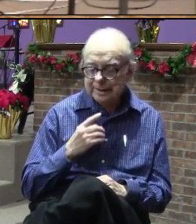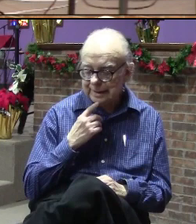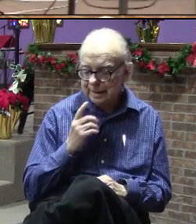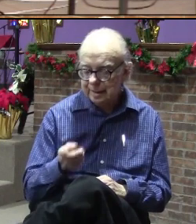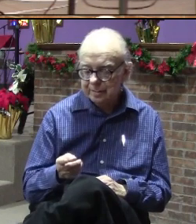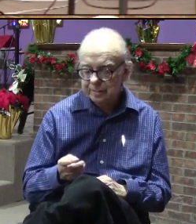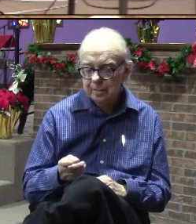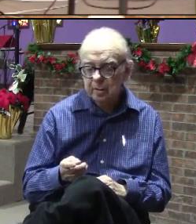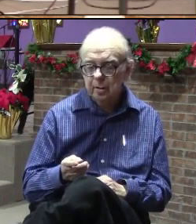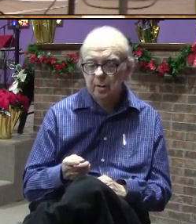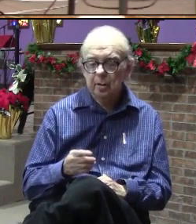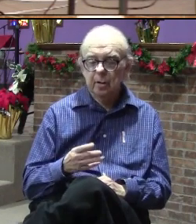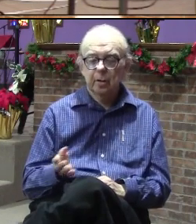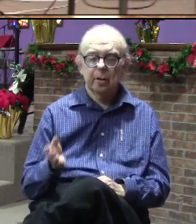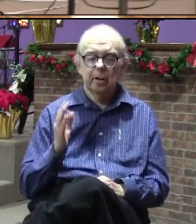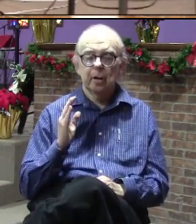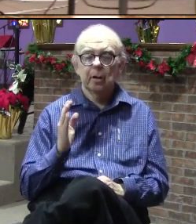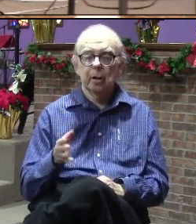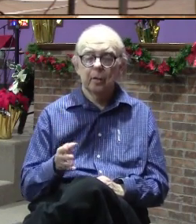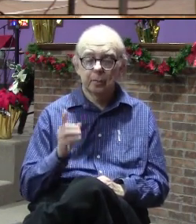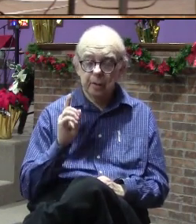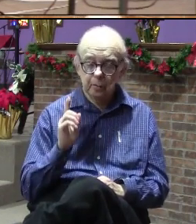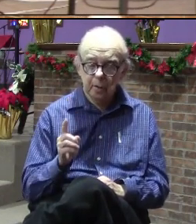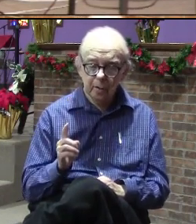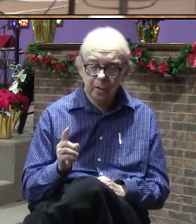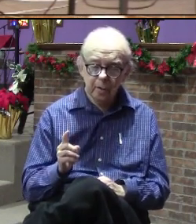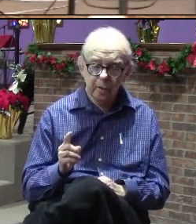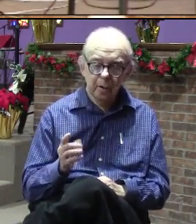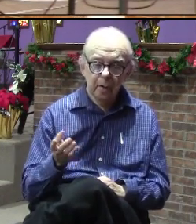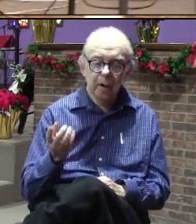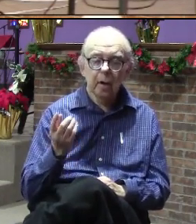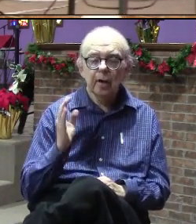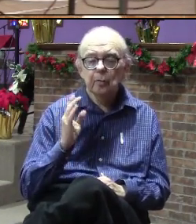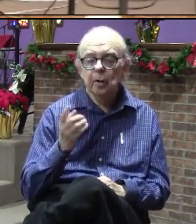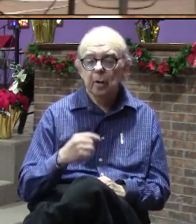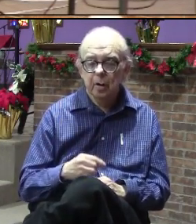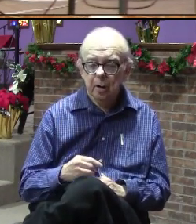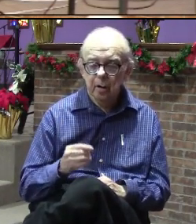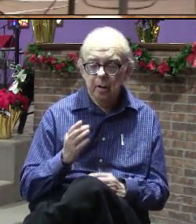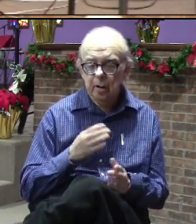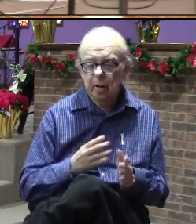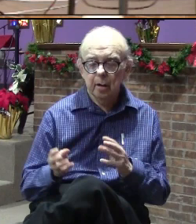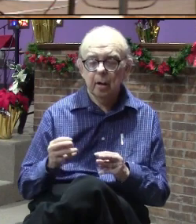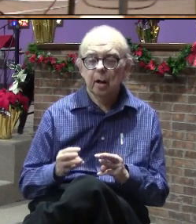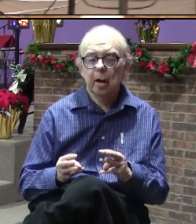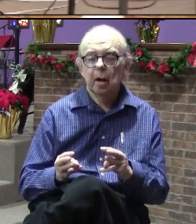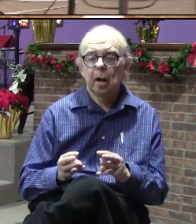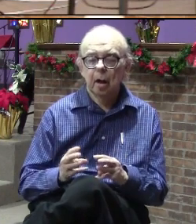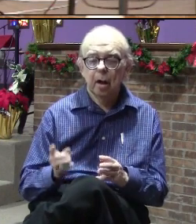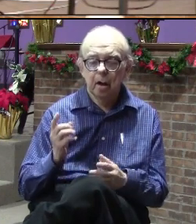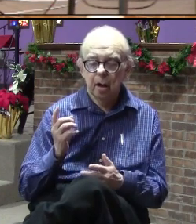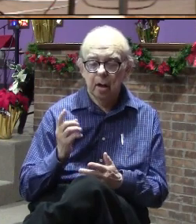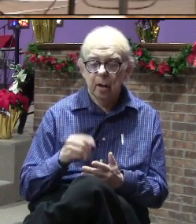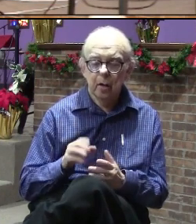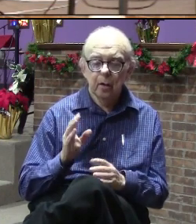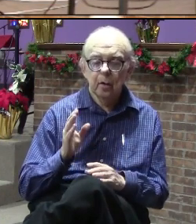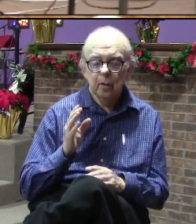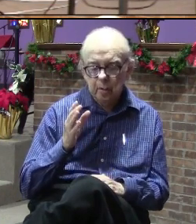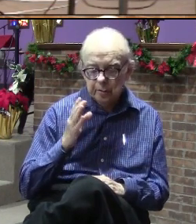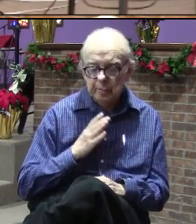is this, there is going to be one that is going to come and prepare the way. And what he's going to